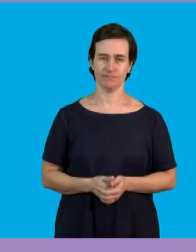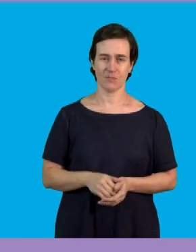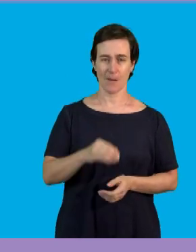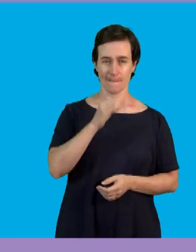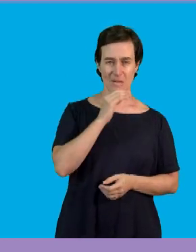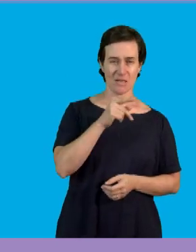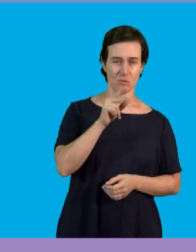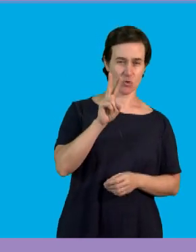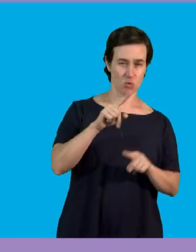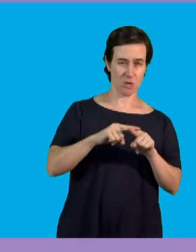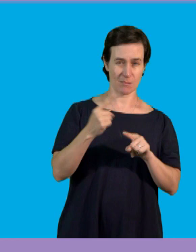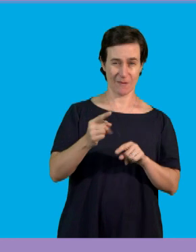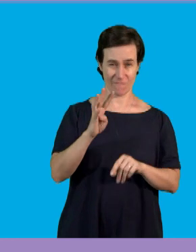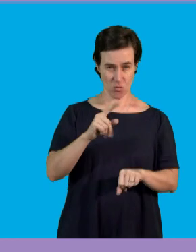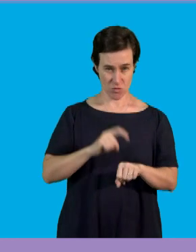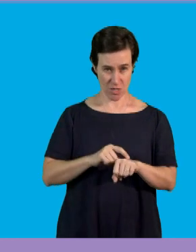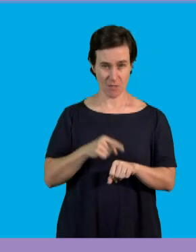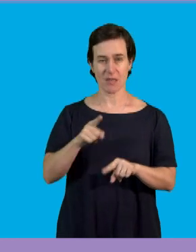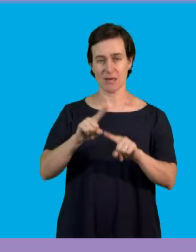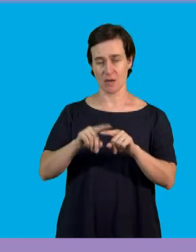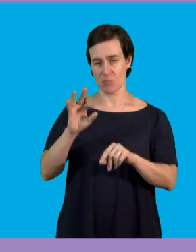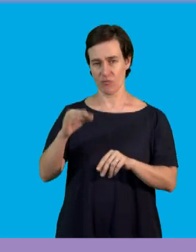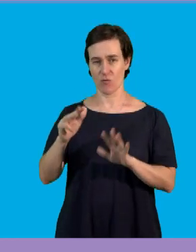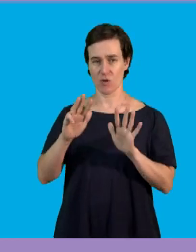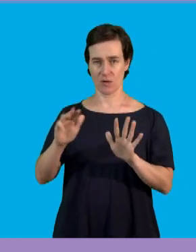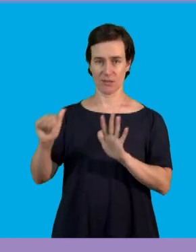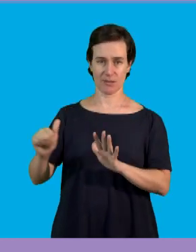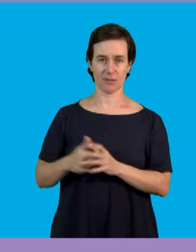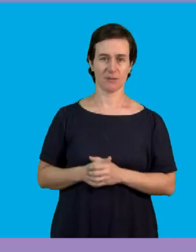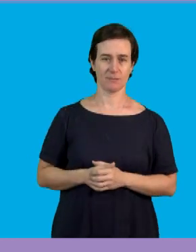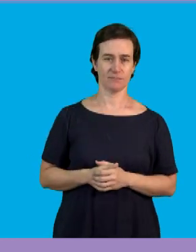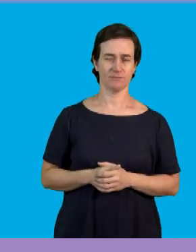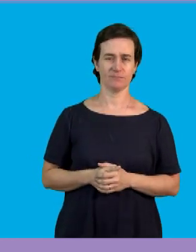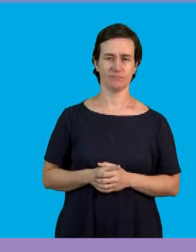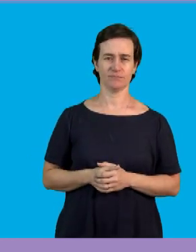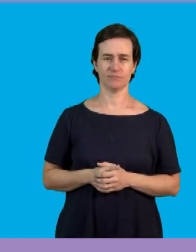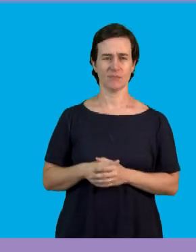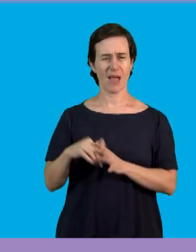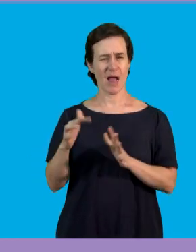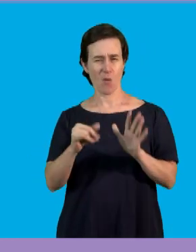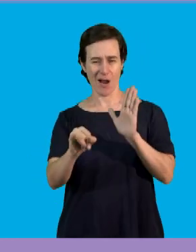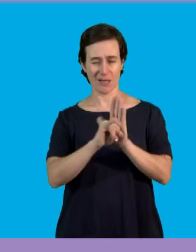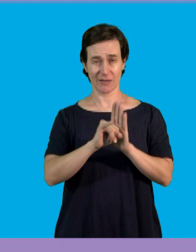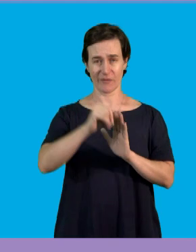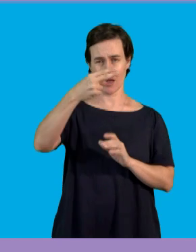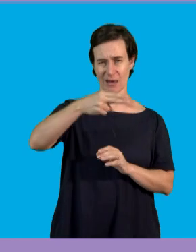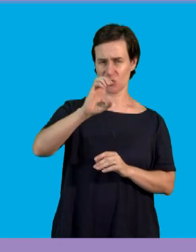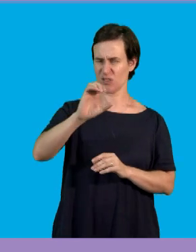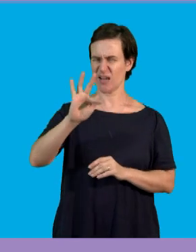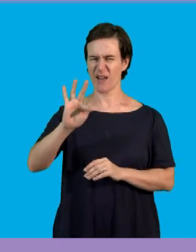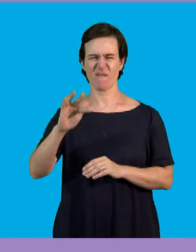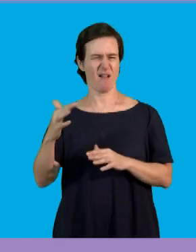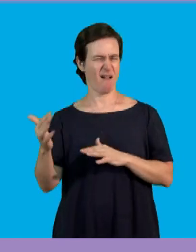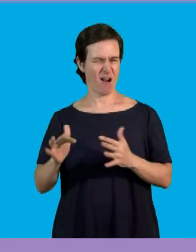then we multiply 3 to get 96. So how do we find the highest common factor?